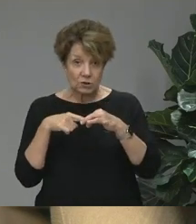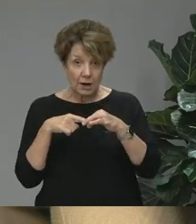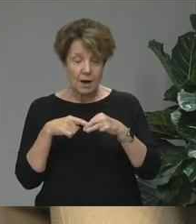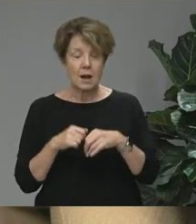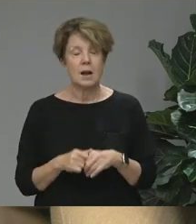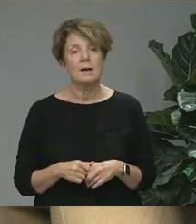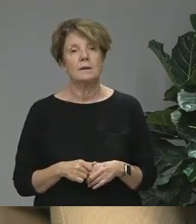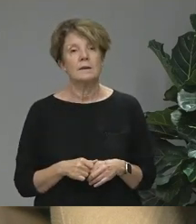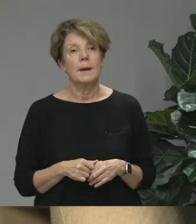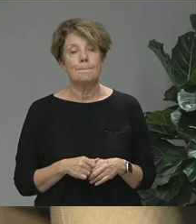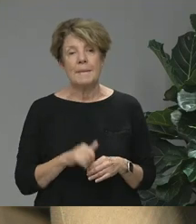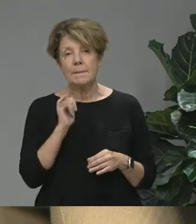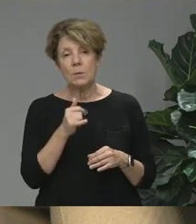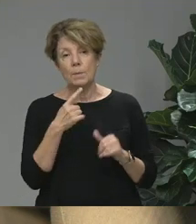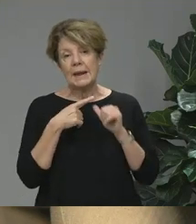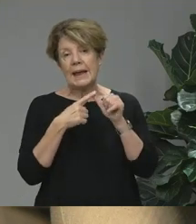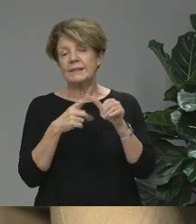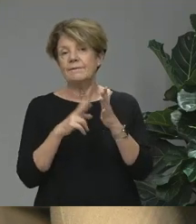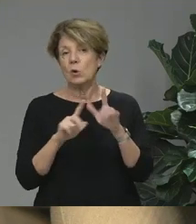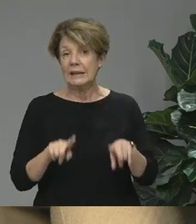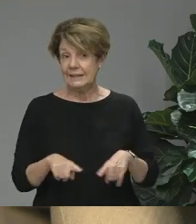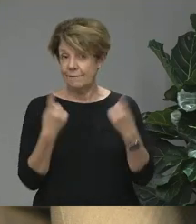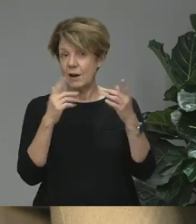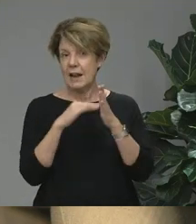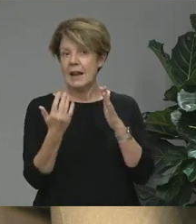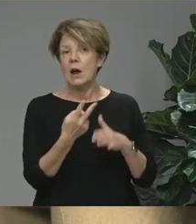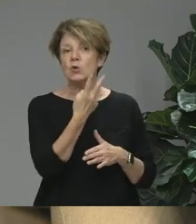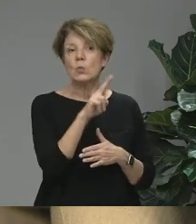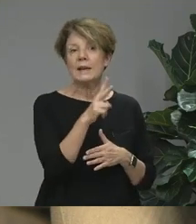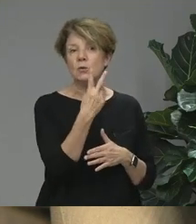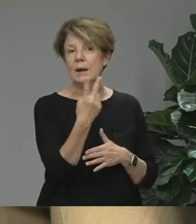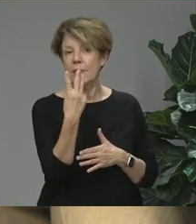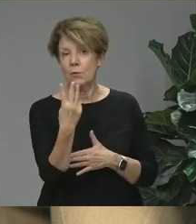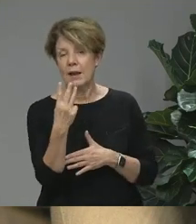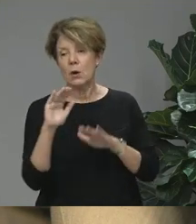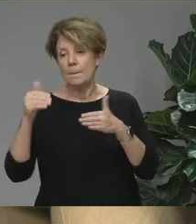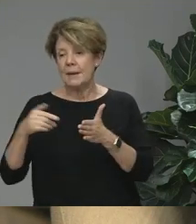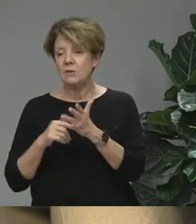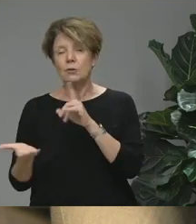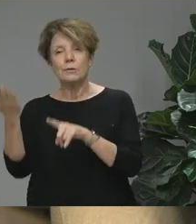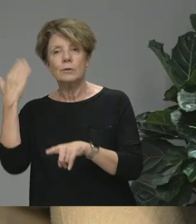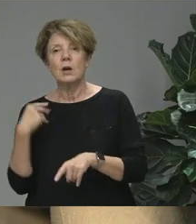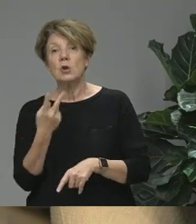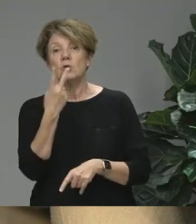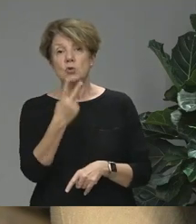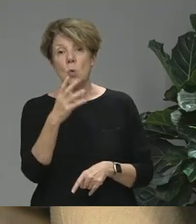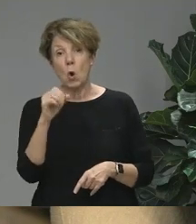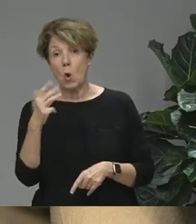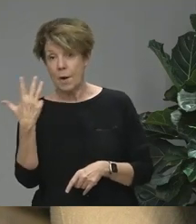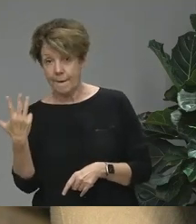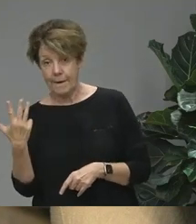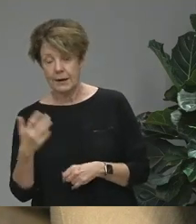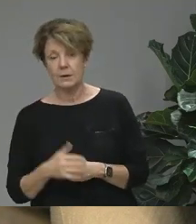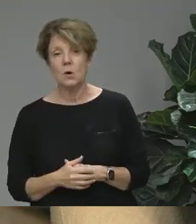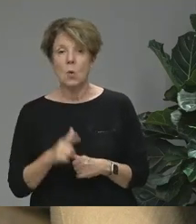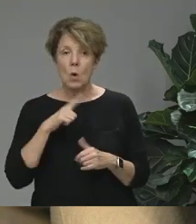very differently now in 2023 than it was answered in 2009, in light of every one